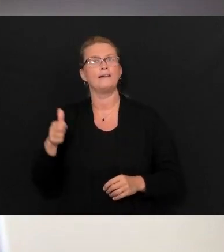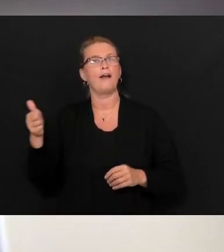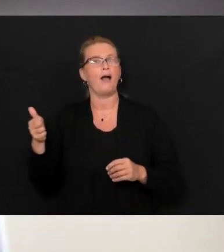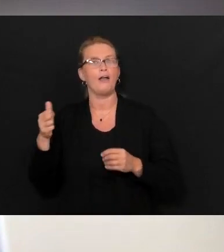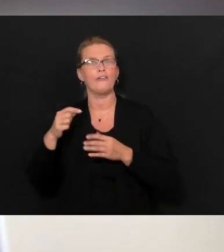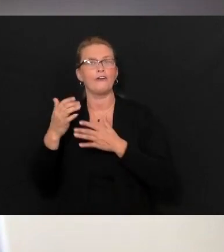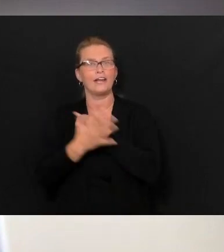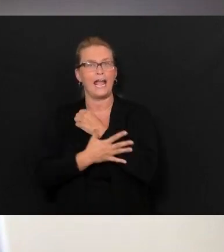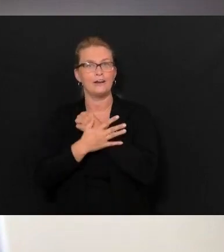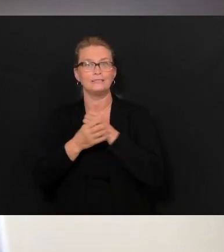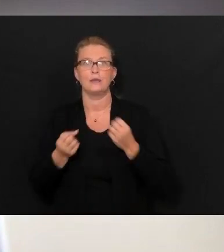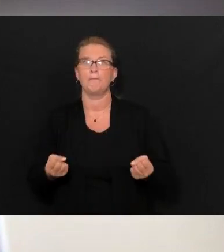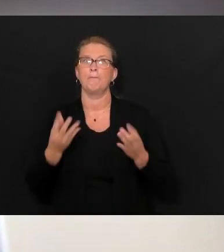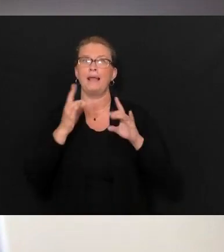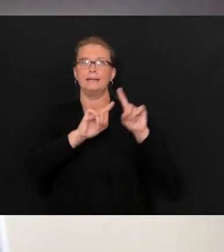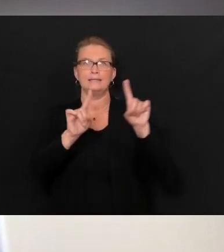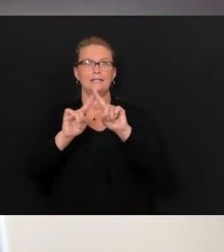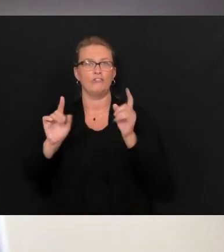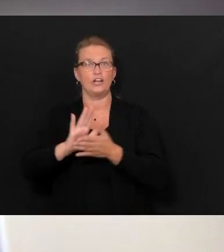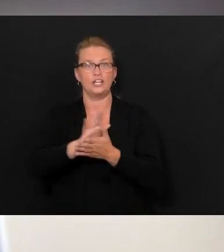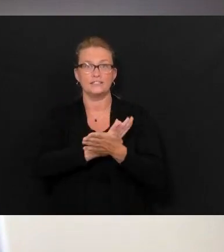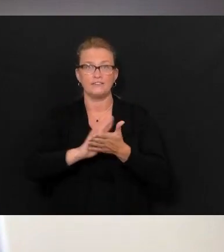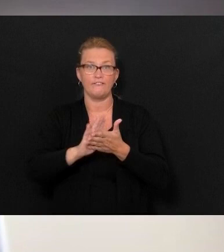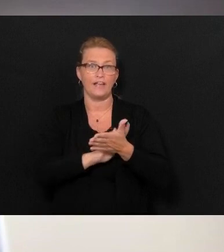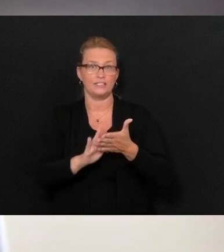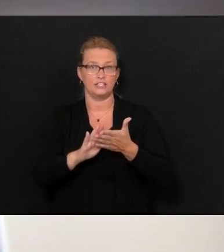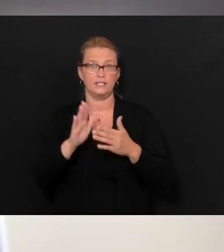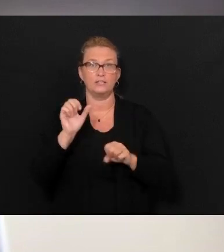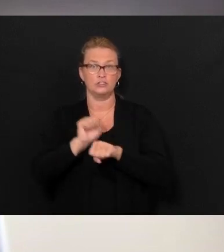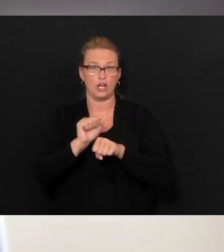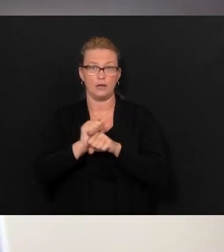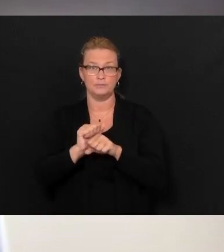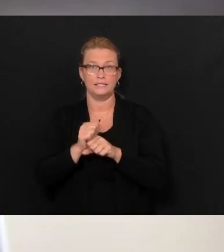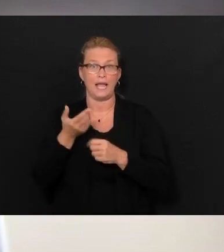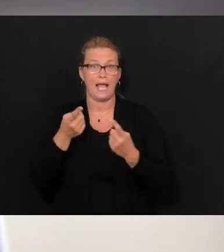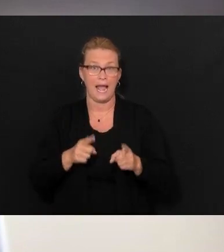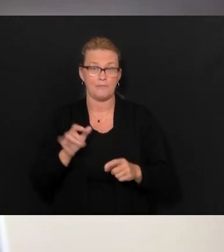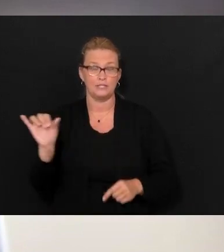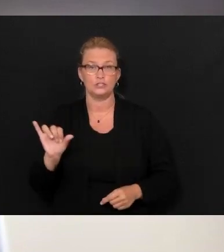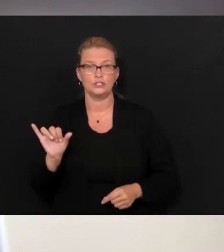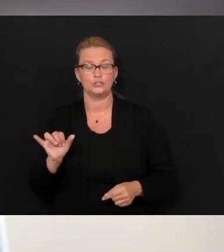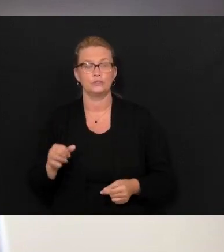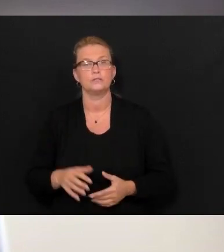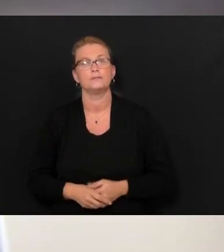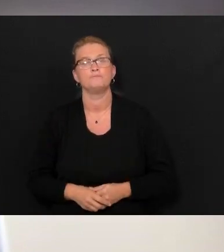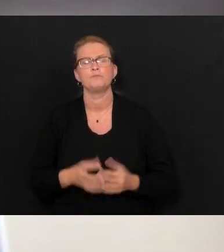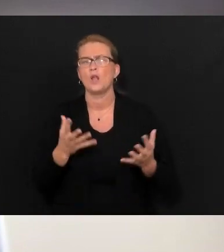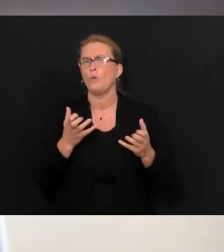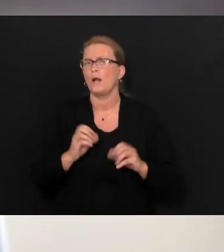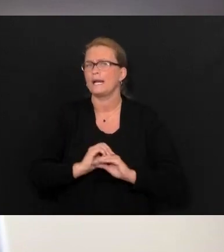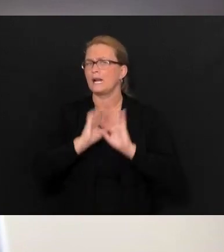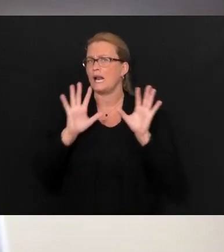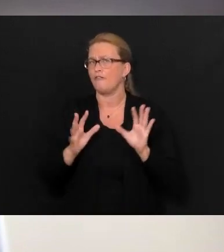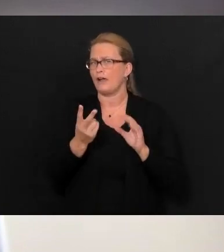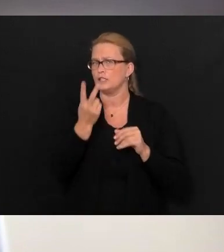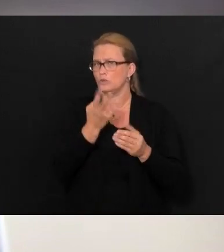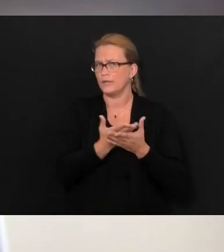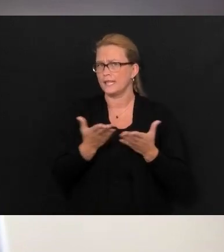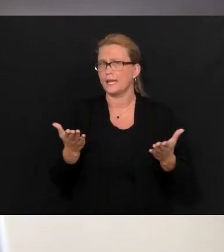numerous disinfection missions going on. Just wanted to bring a couple points of clarification related